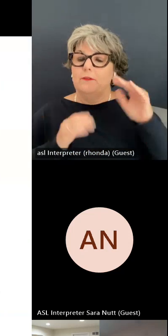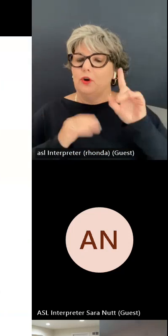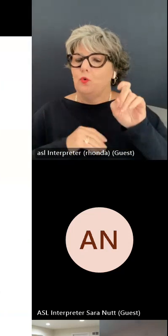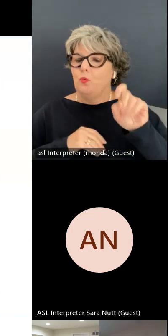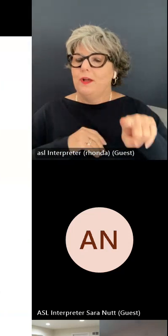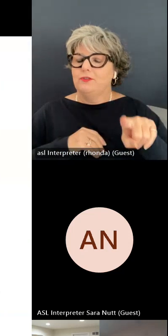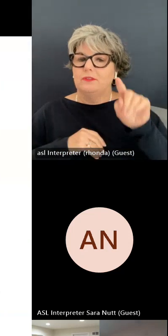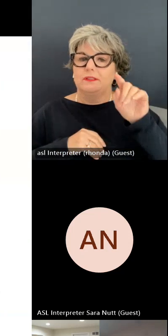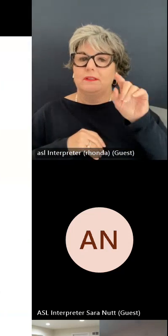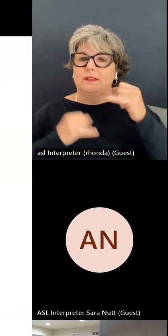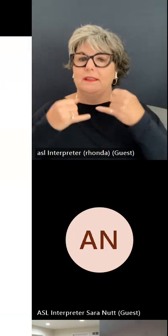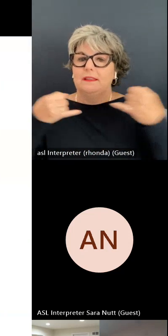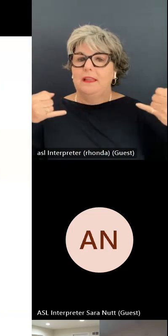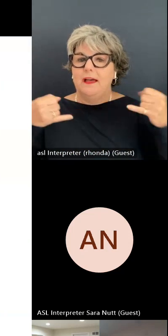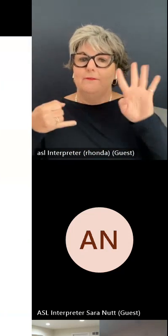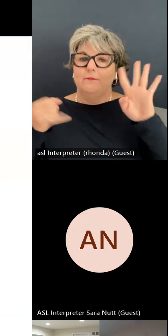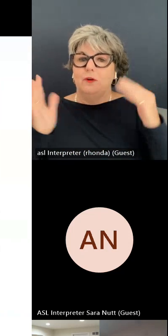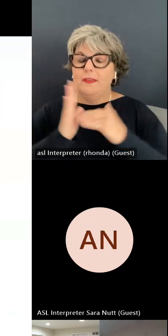reimbursable authority?